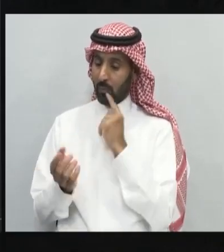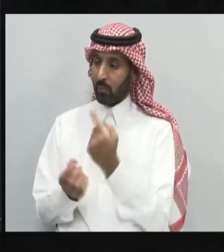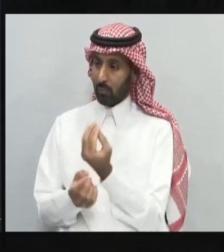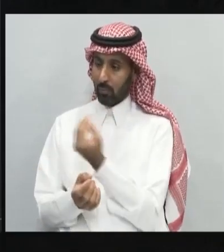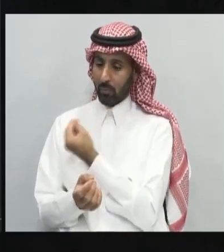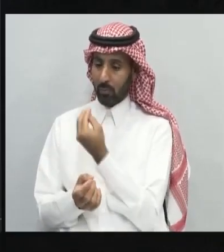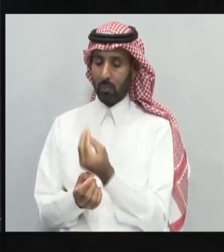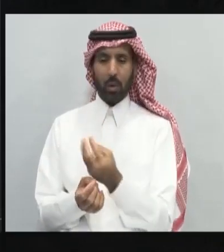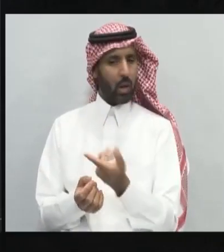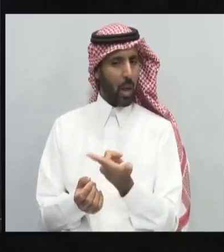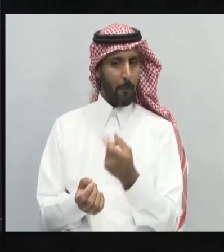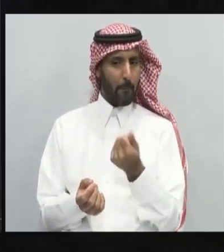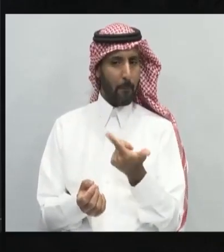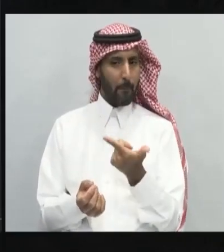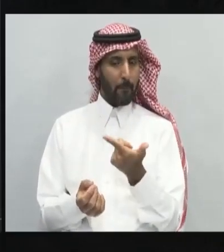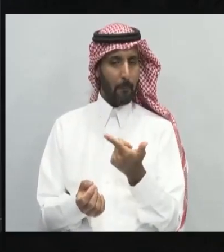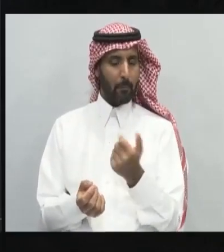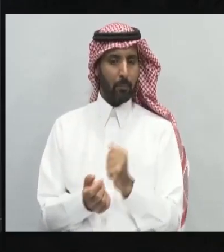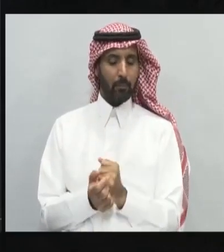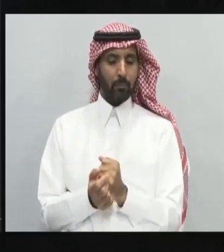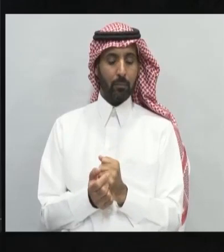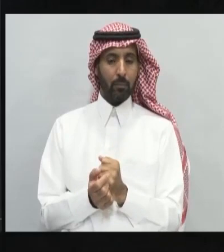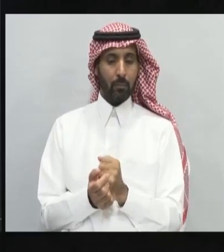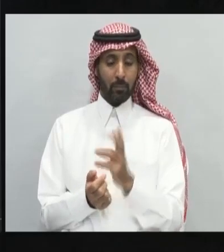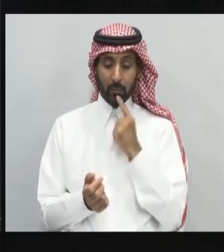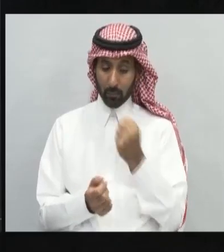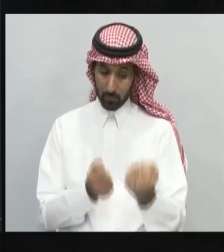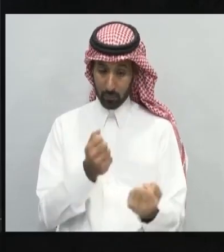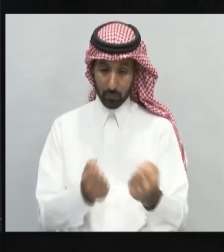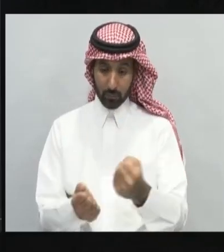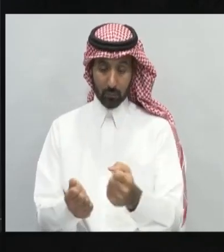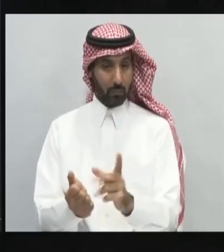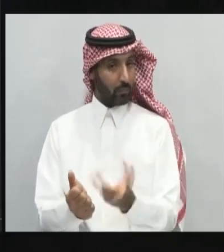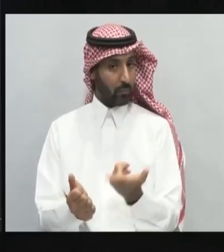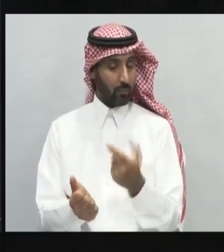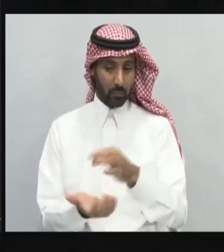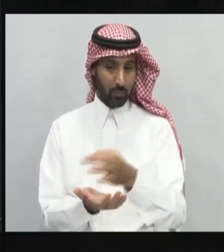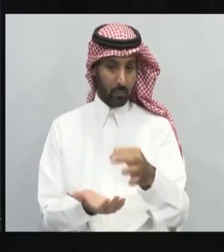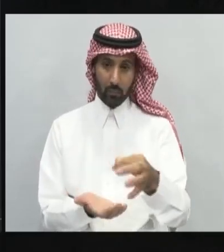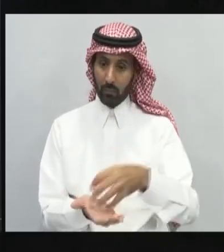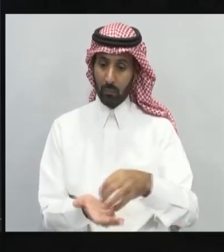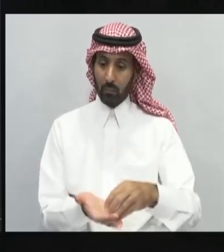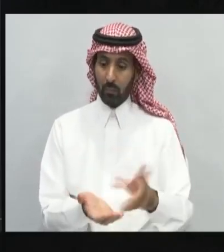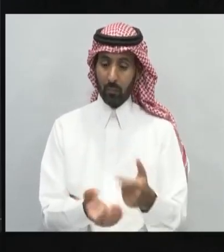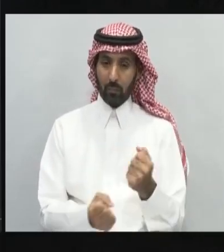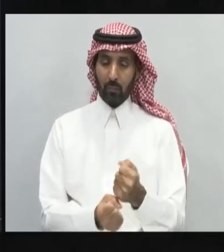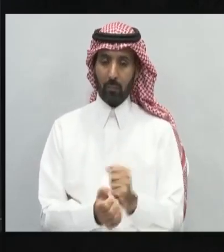these tickets? It is required parking. So where is it and what they can